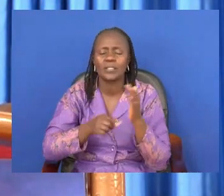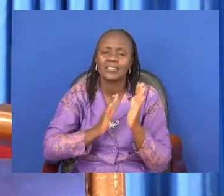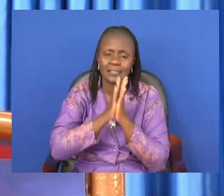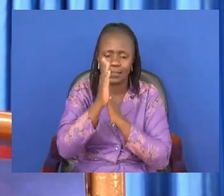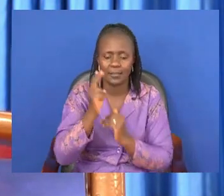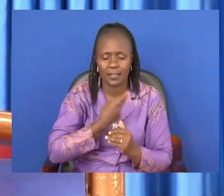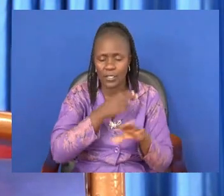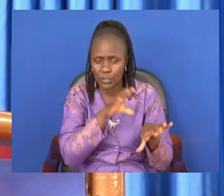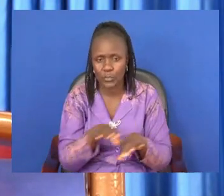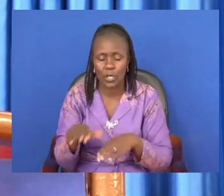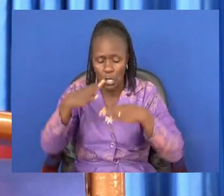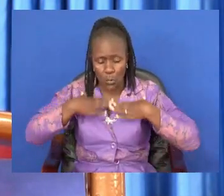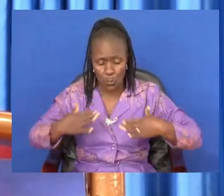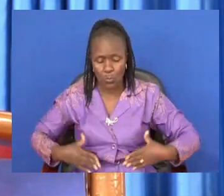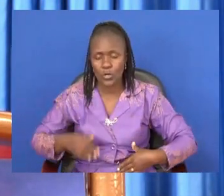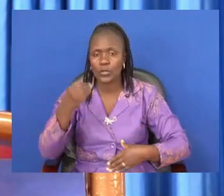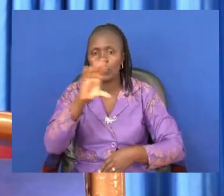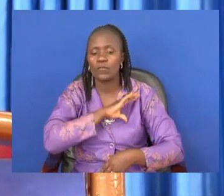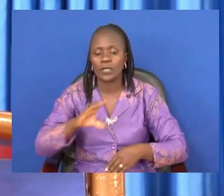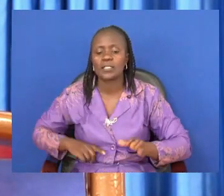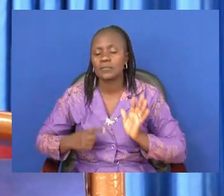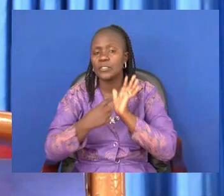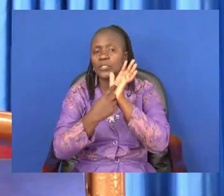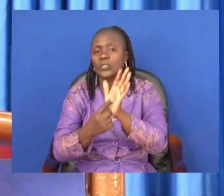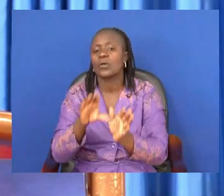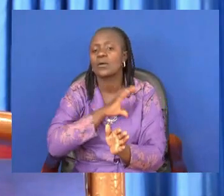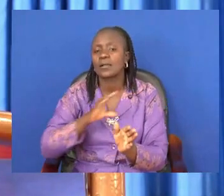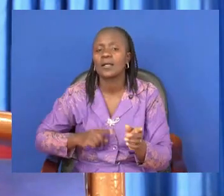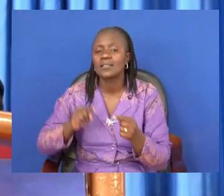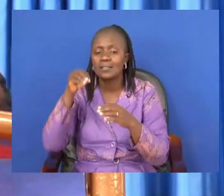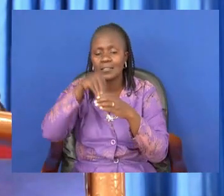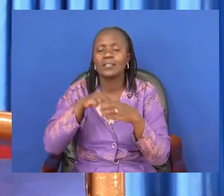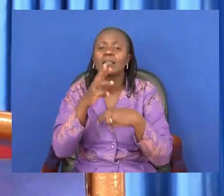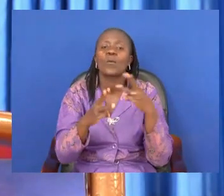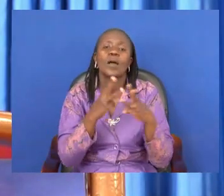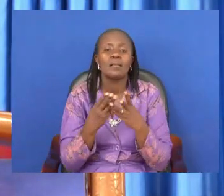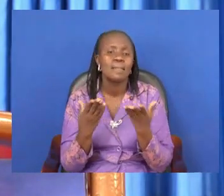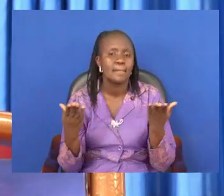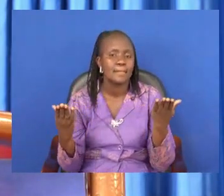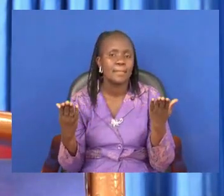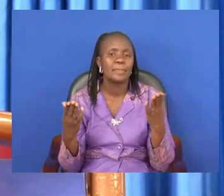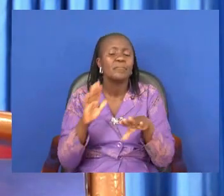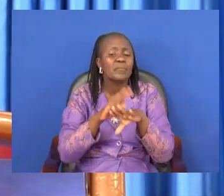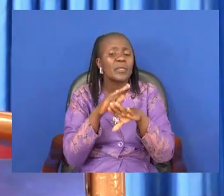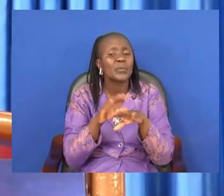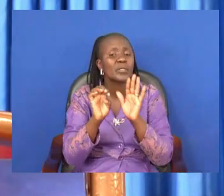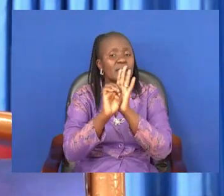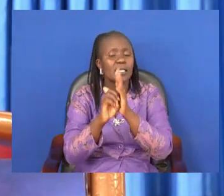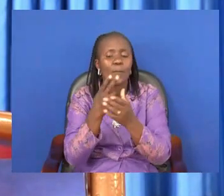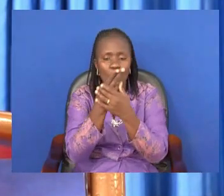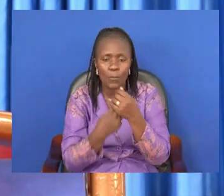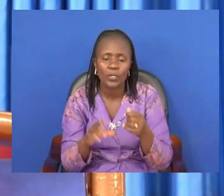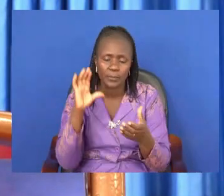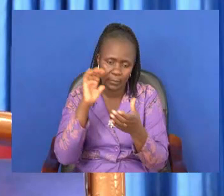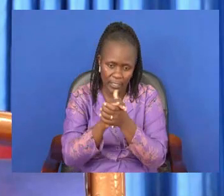to do. As the body of Christ, we must show Christ to the world. Yes, we must show Christ to the world. Be an example to both